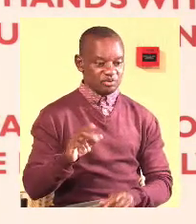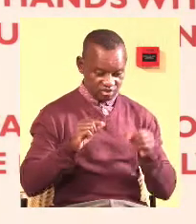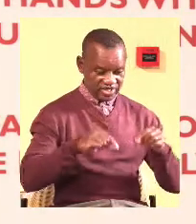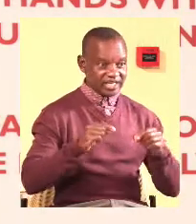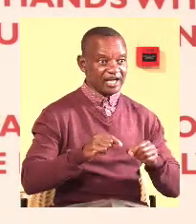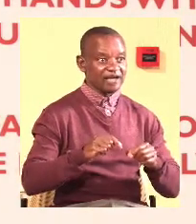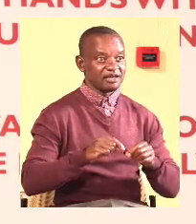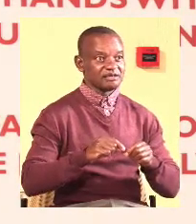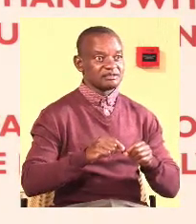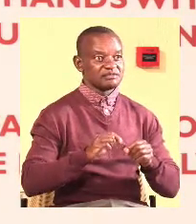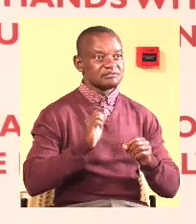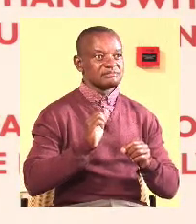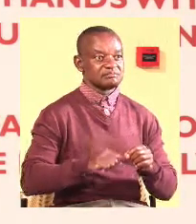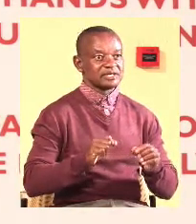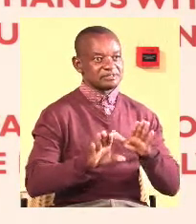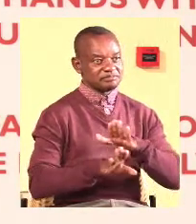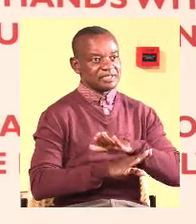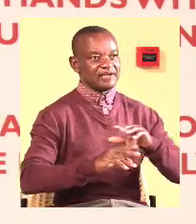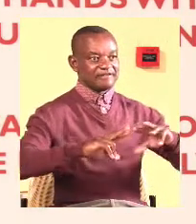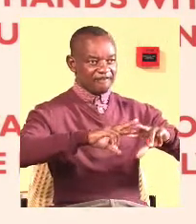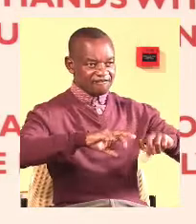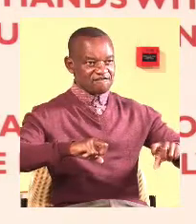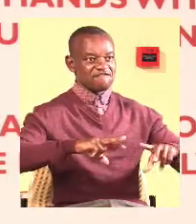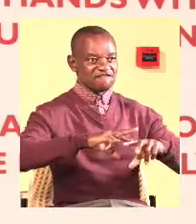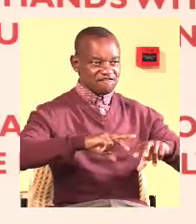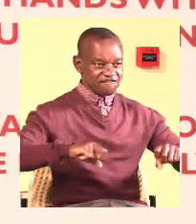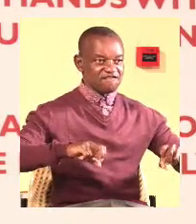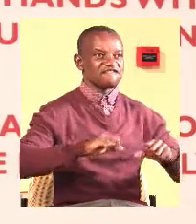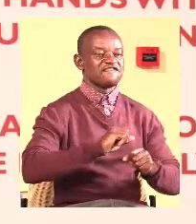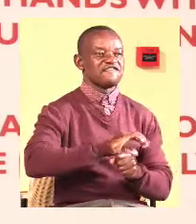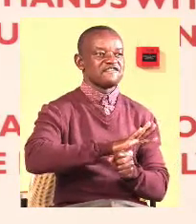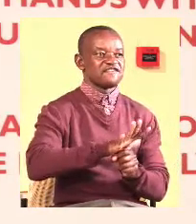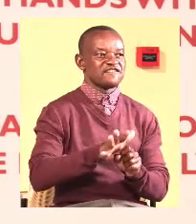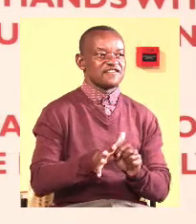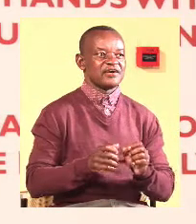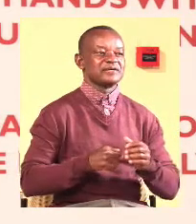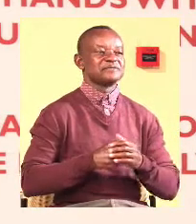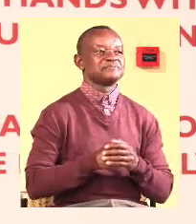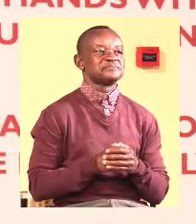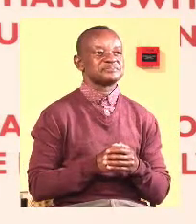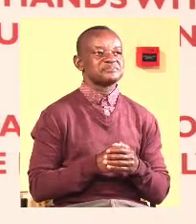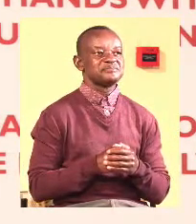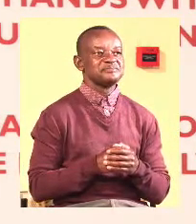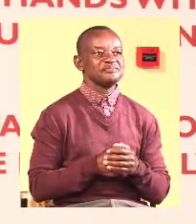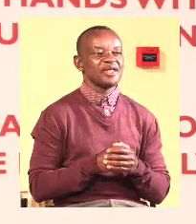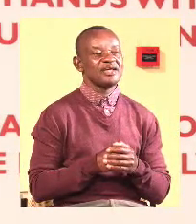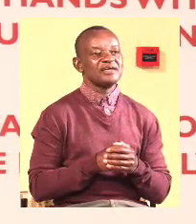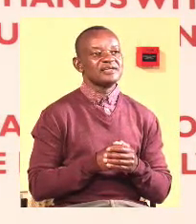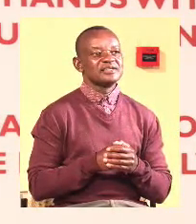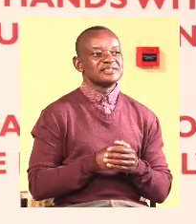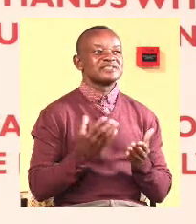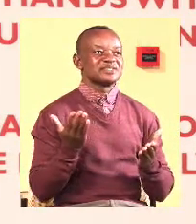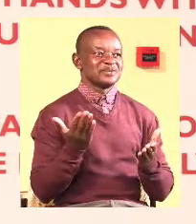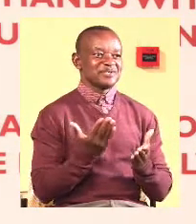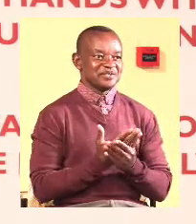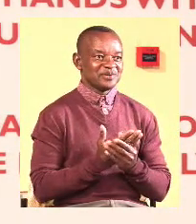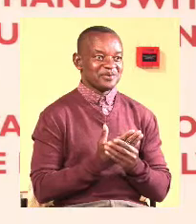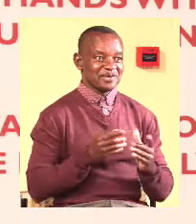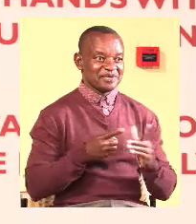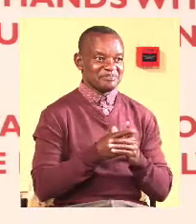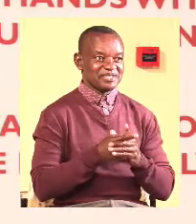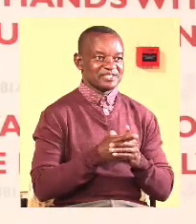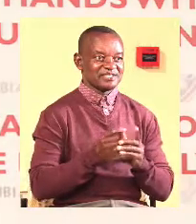basically the update for today, because we really don't have new developments. Thank